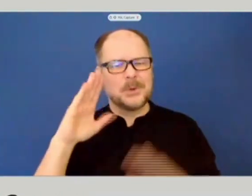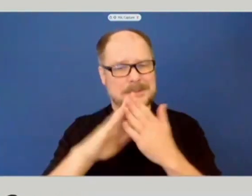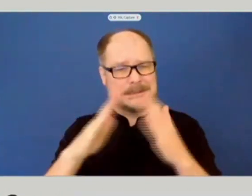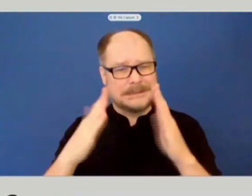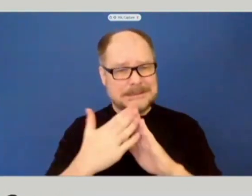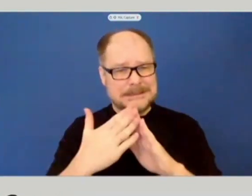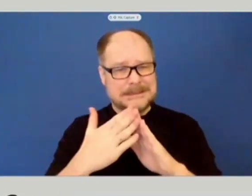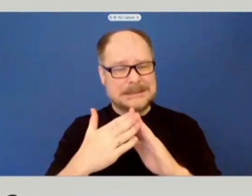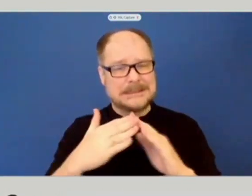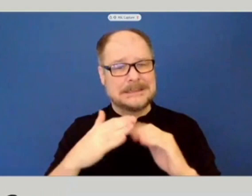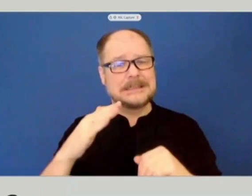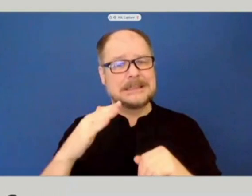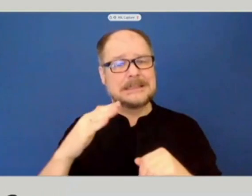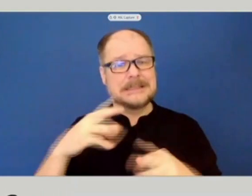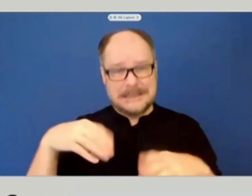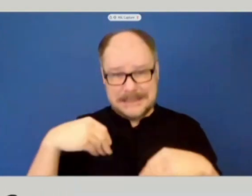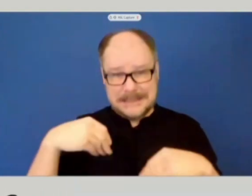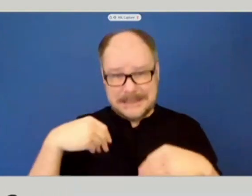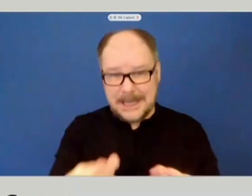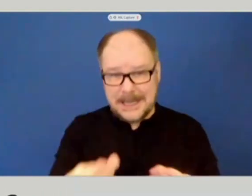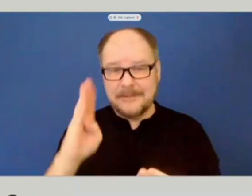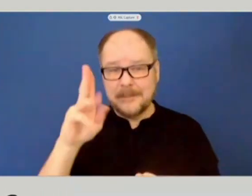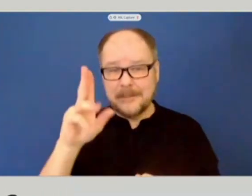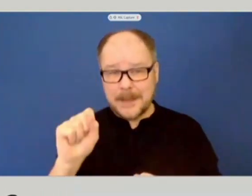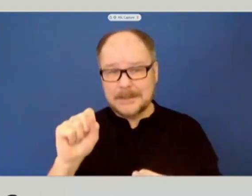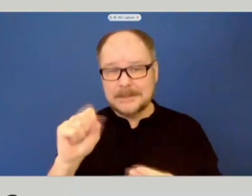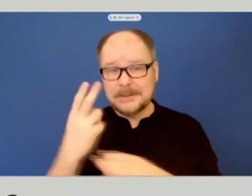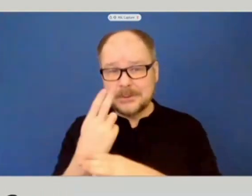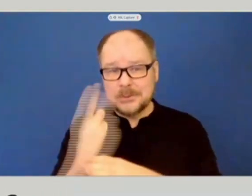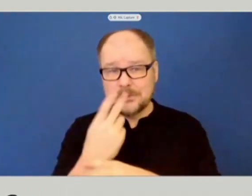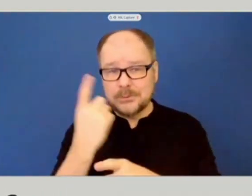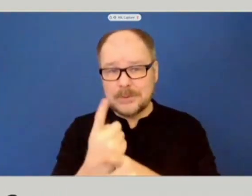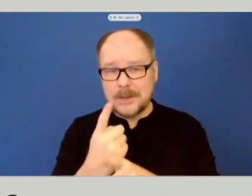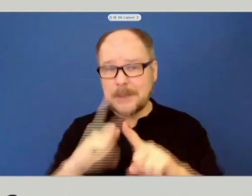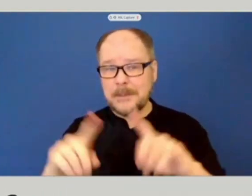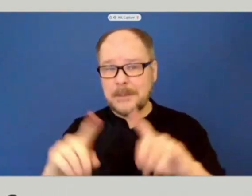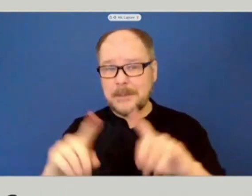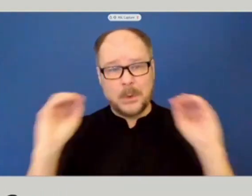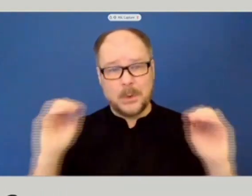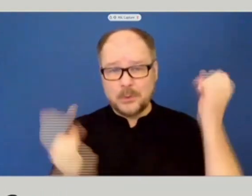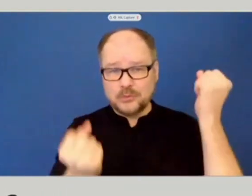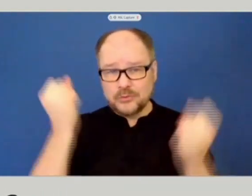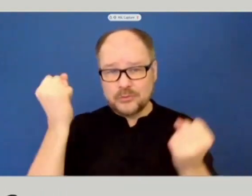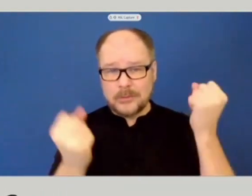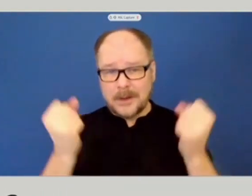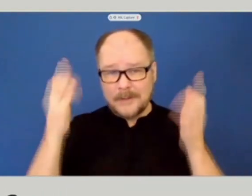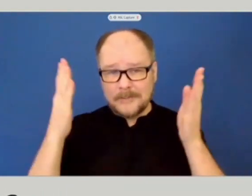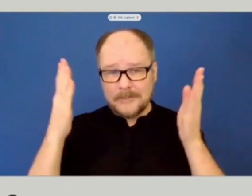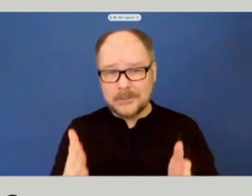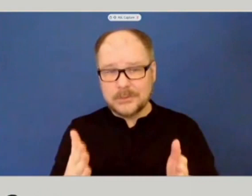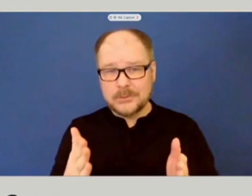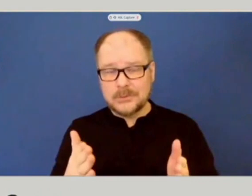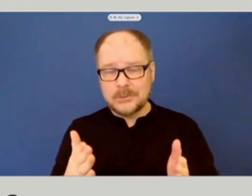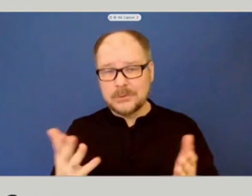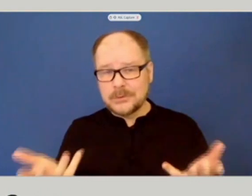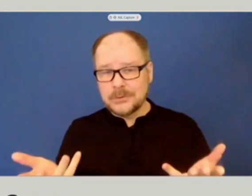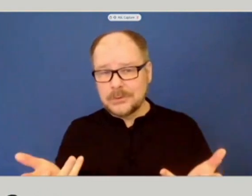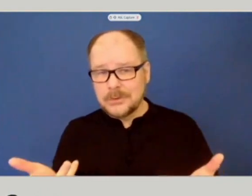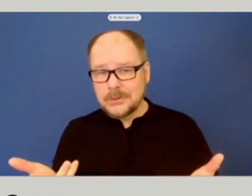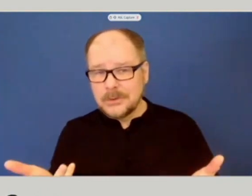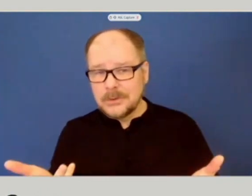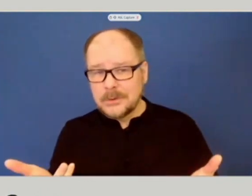give buses, correct? They just did not provide drivers. I mean, you don't think this was a